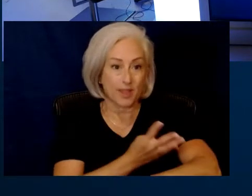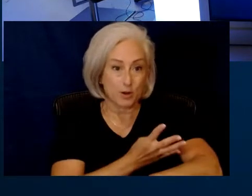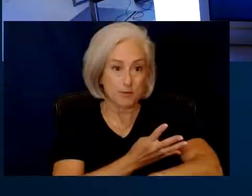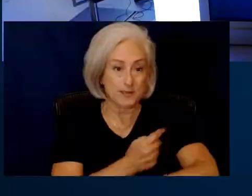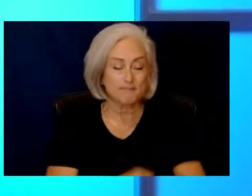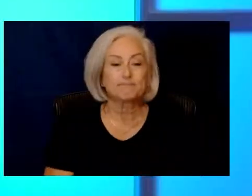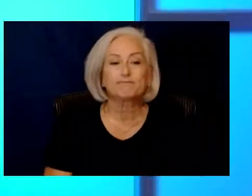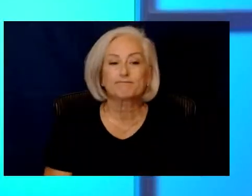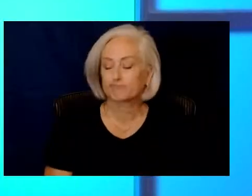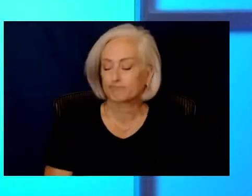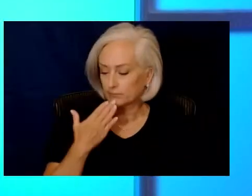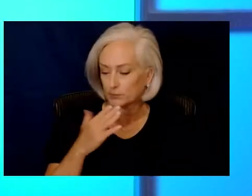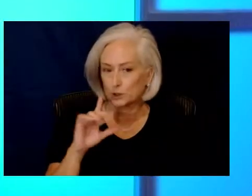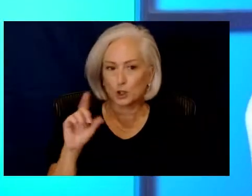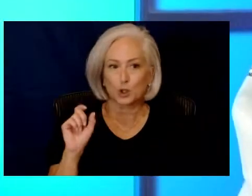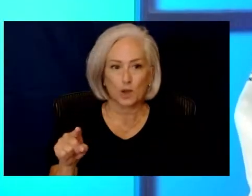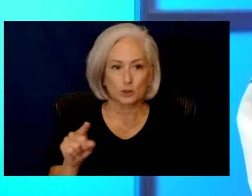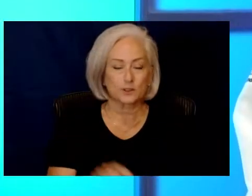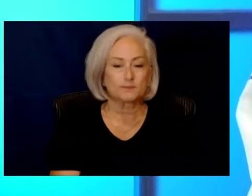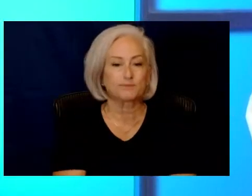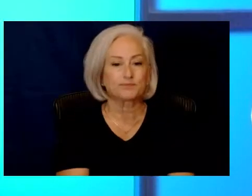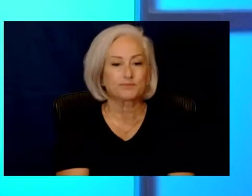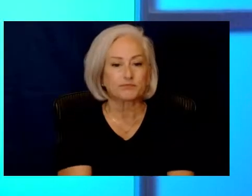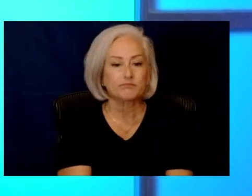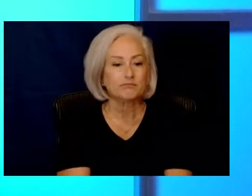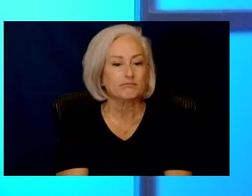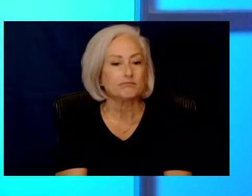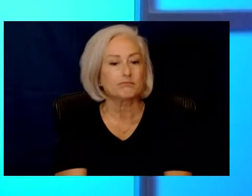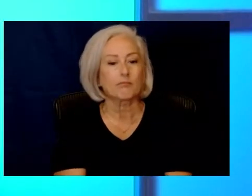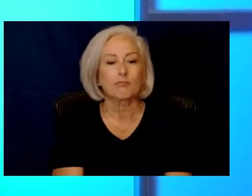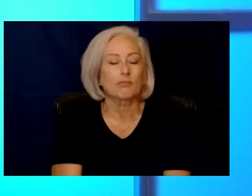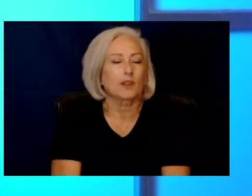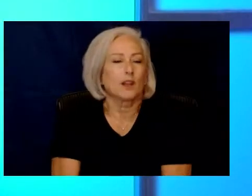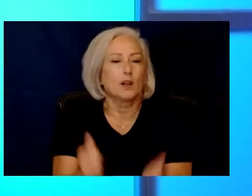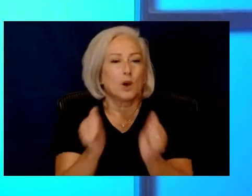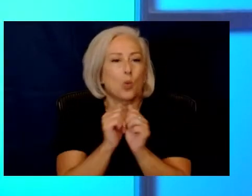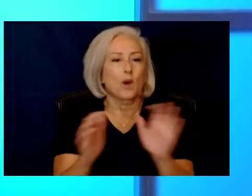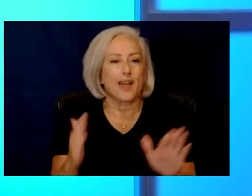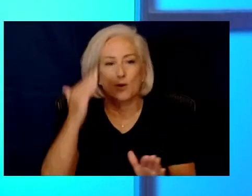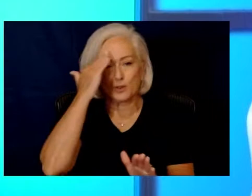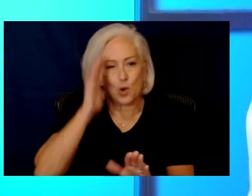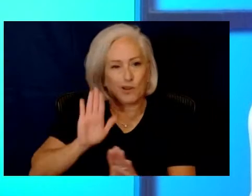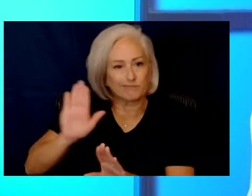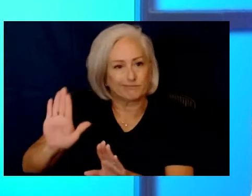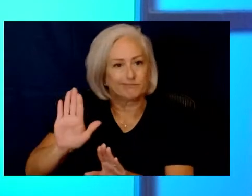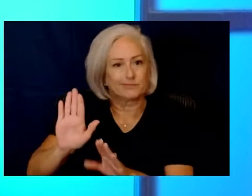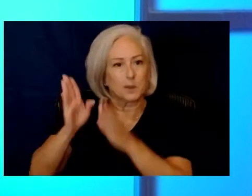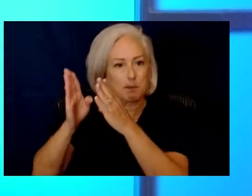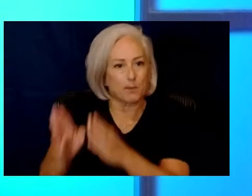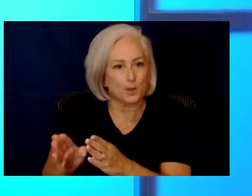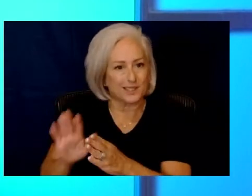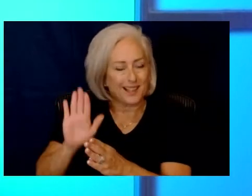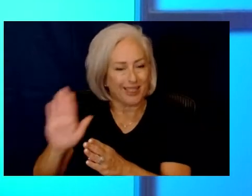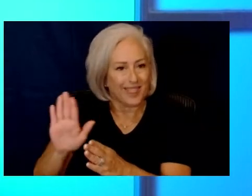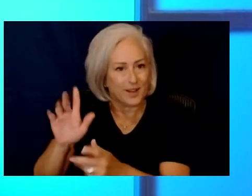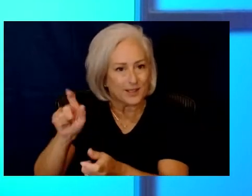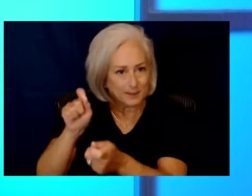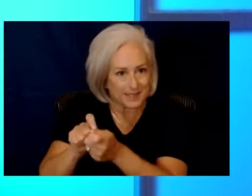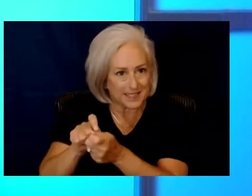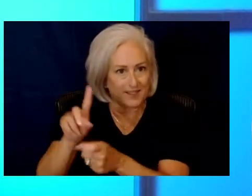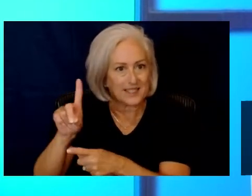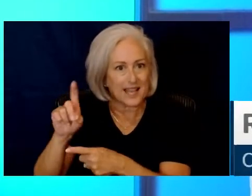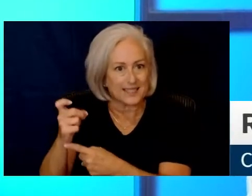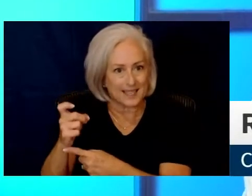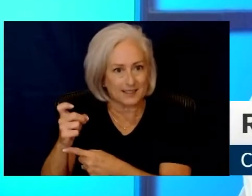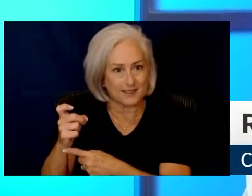great question. Again, not knowing the specifics of a particular patient, the general answer is they're very different